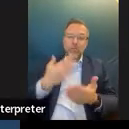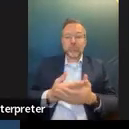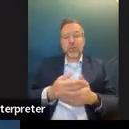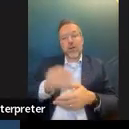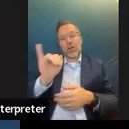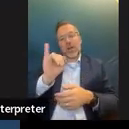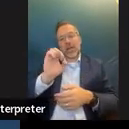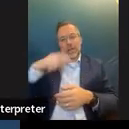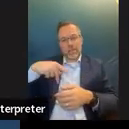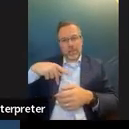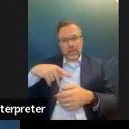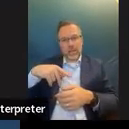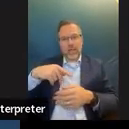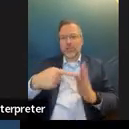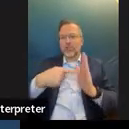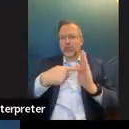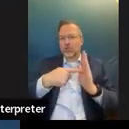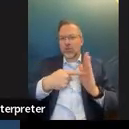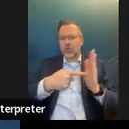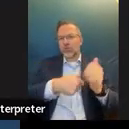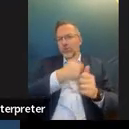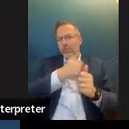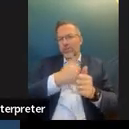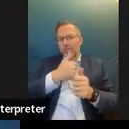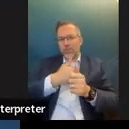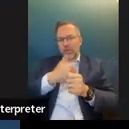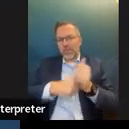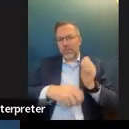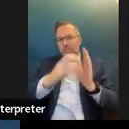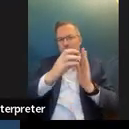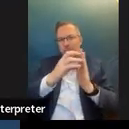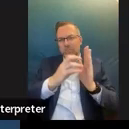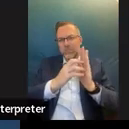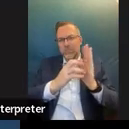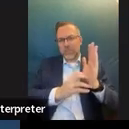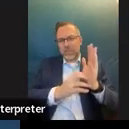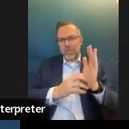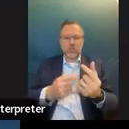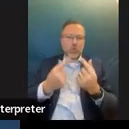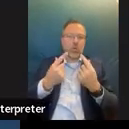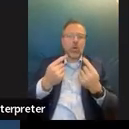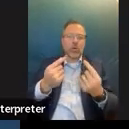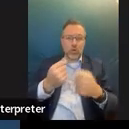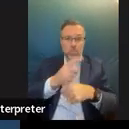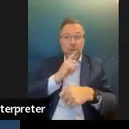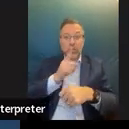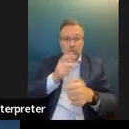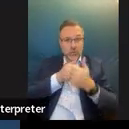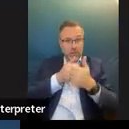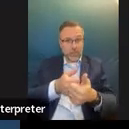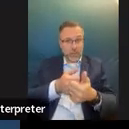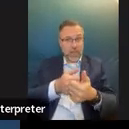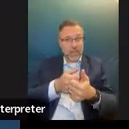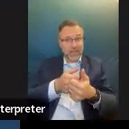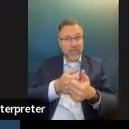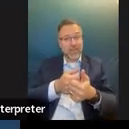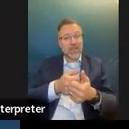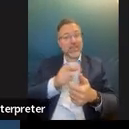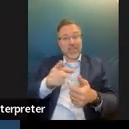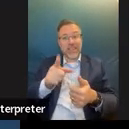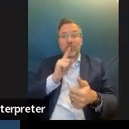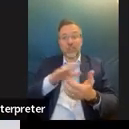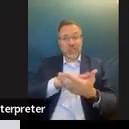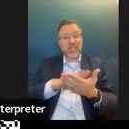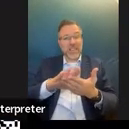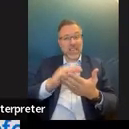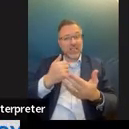you for each section what you need to do to make that compliant. So that is also a handy tool to have